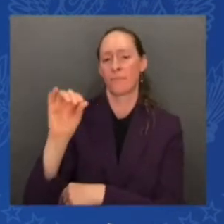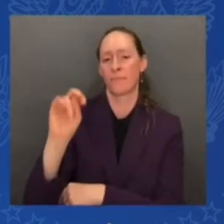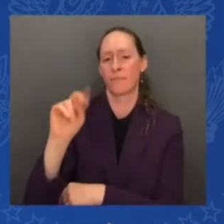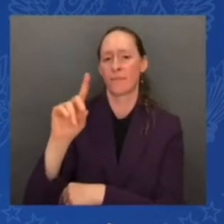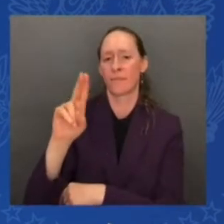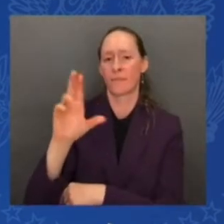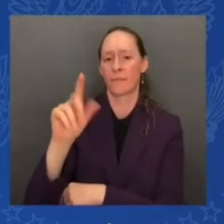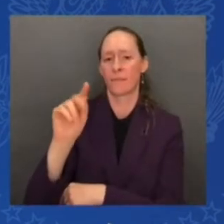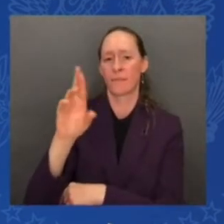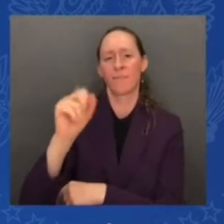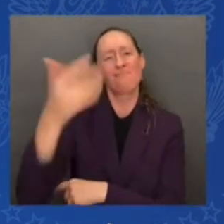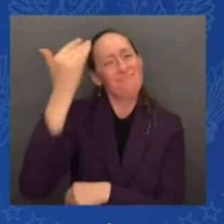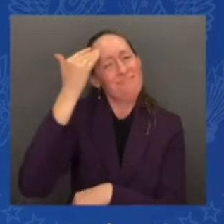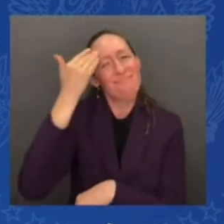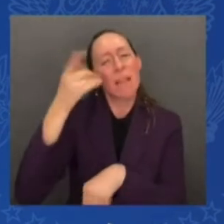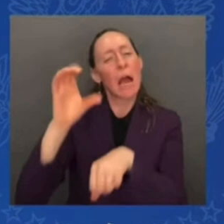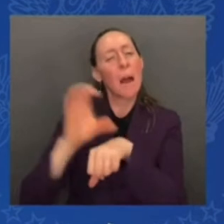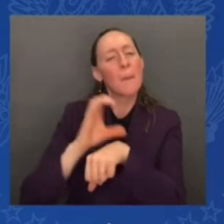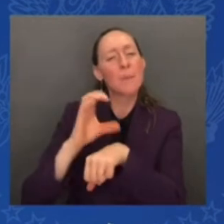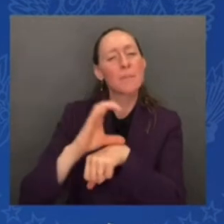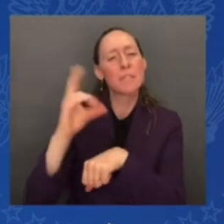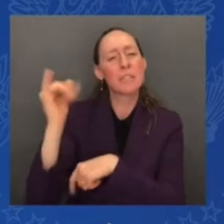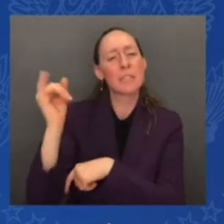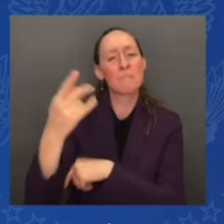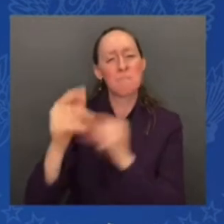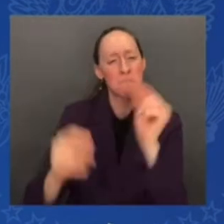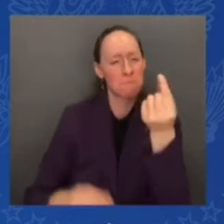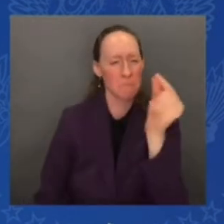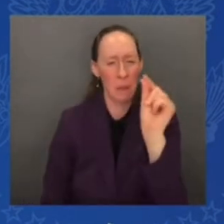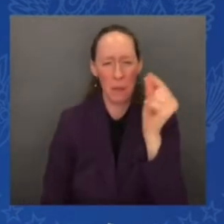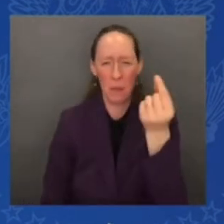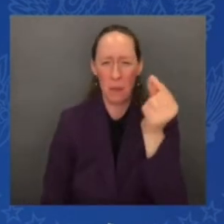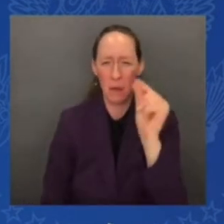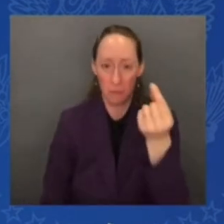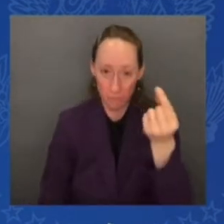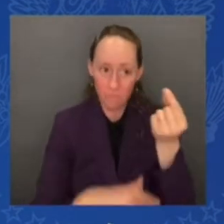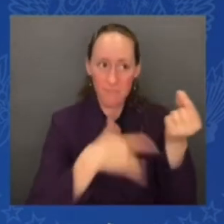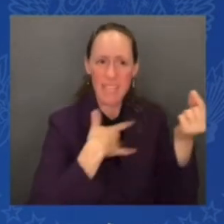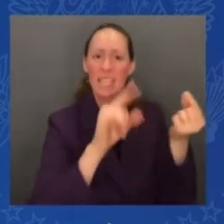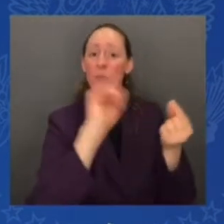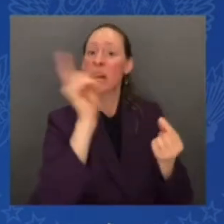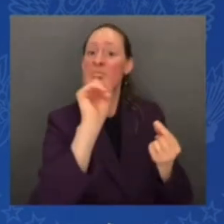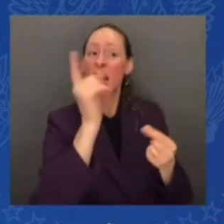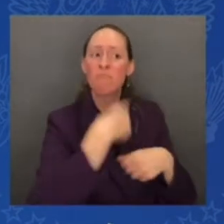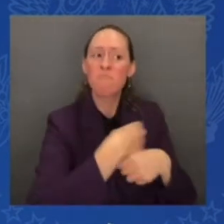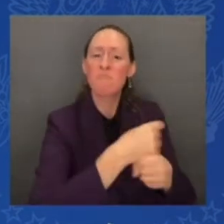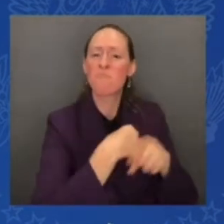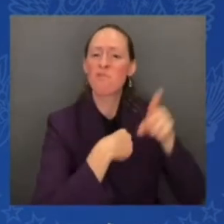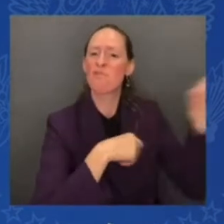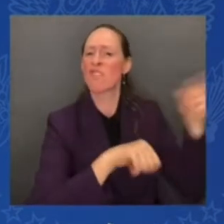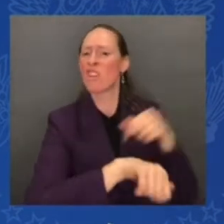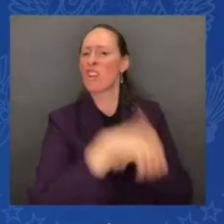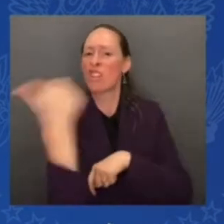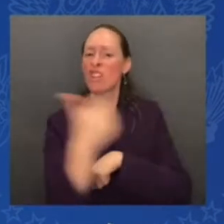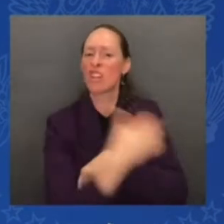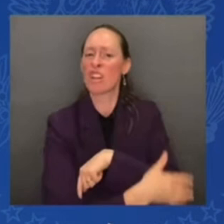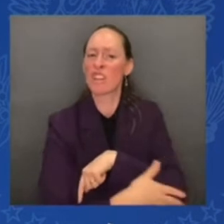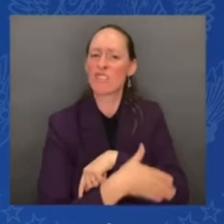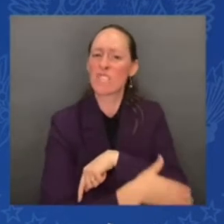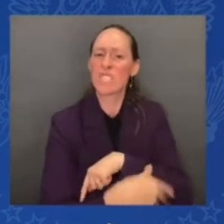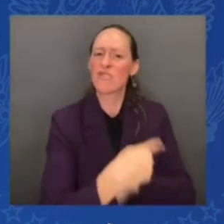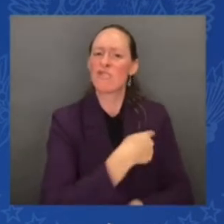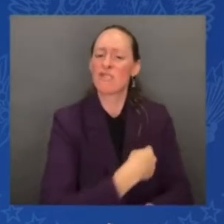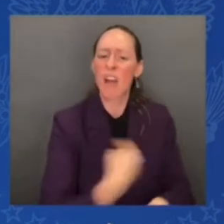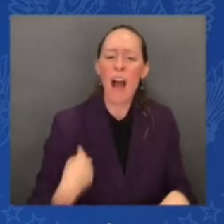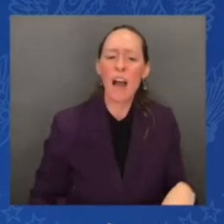that affect nearly everything in our lives, from cell phones to automobiles, refrigerators, to the most sophisticated weapon system,